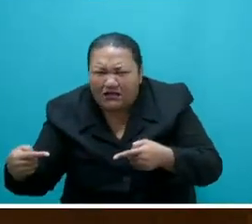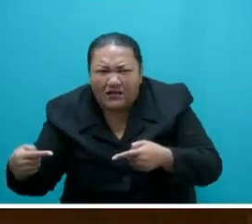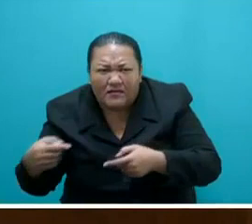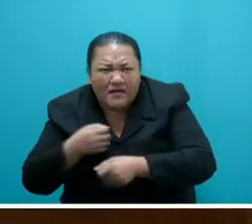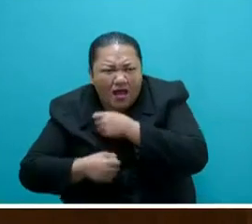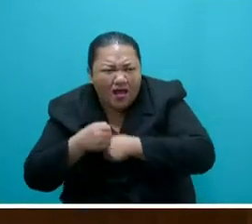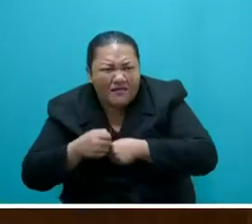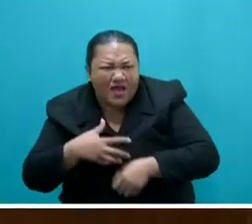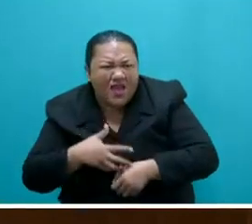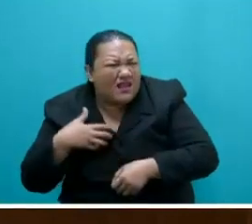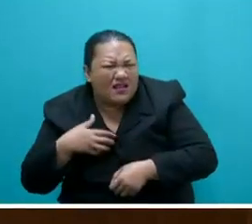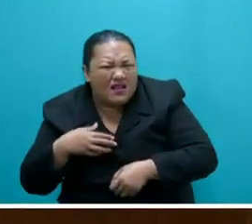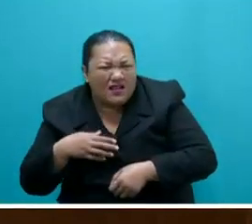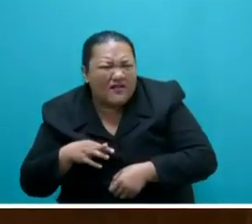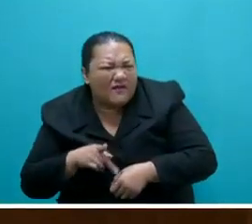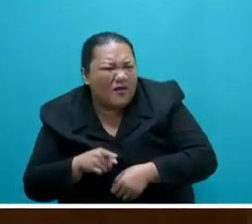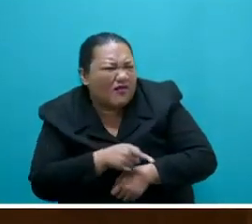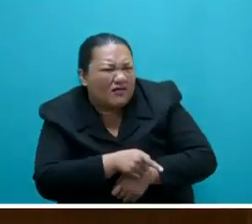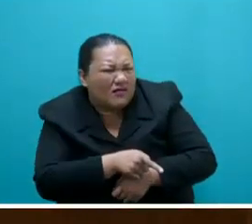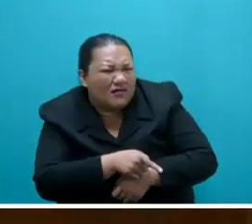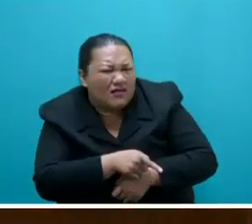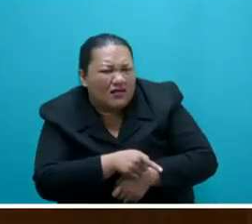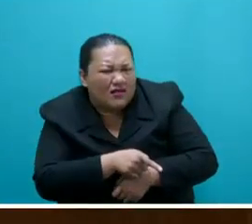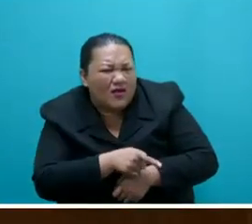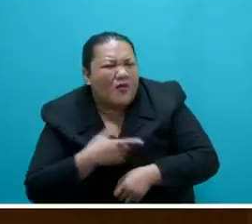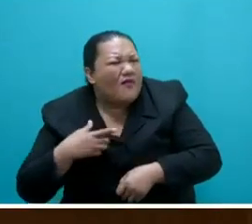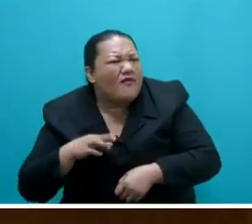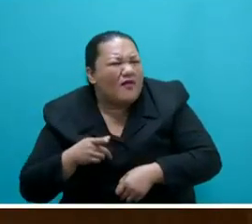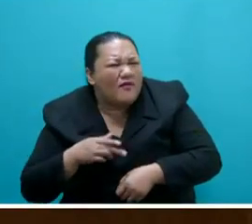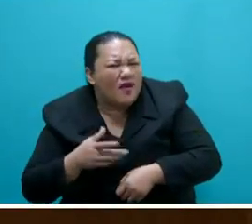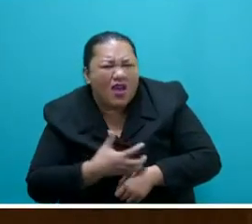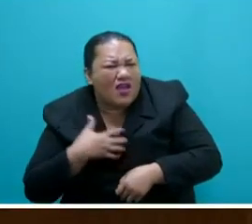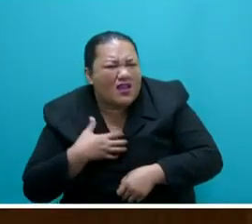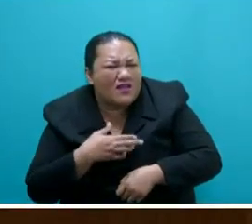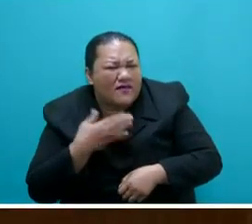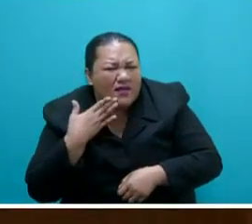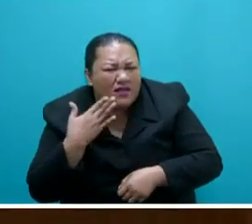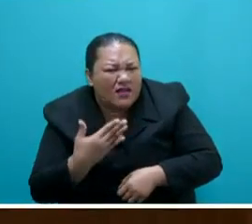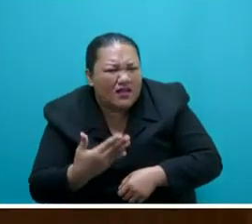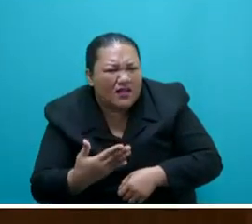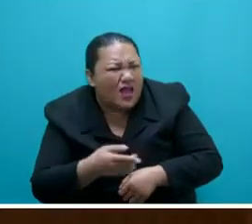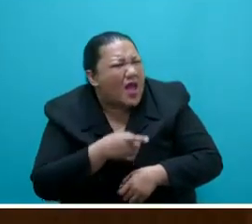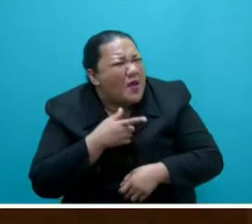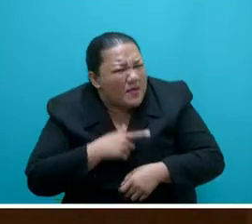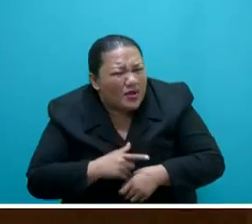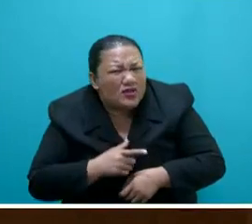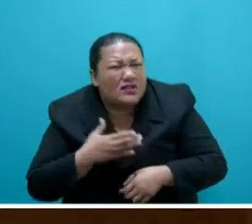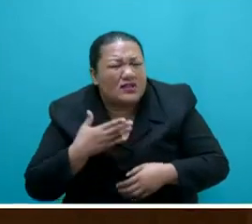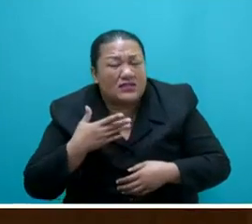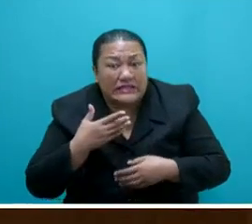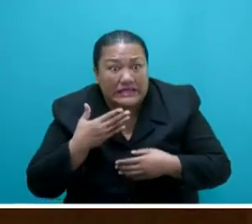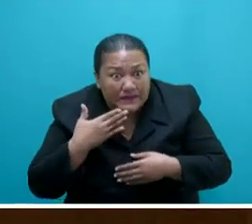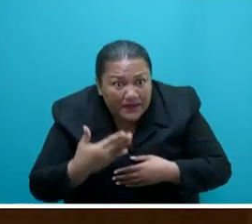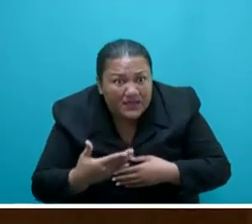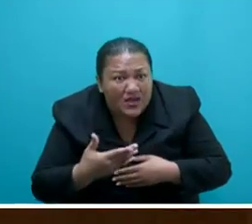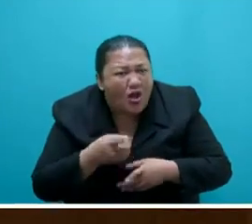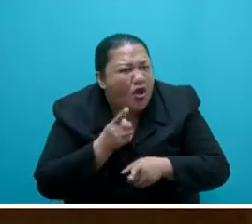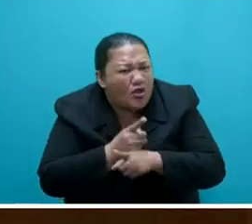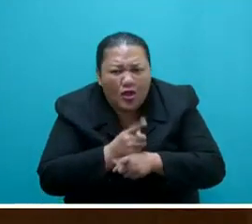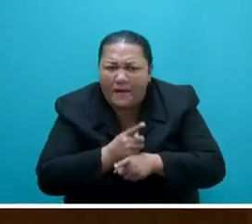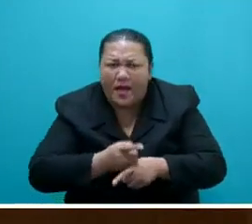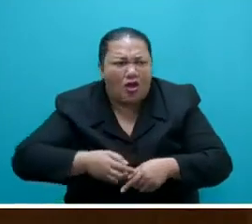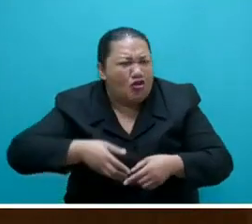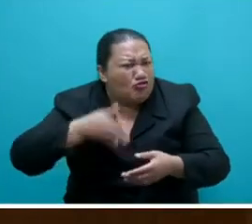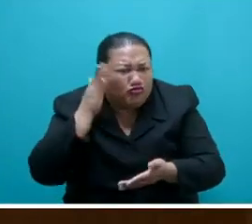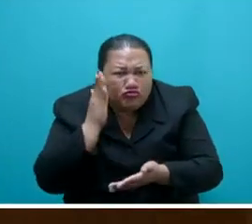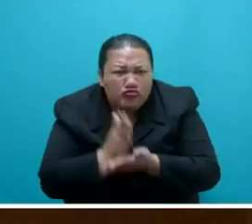their constitution and living the ideals of true democracy? Could it be that? Was